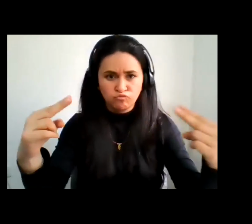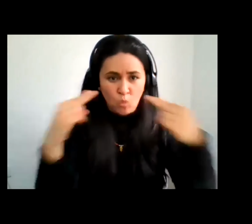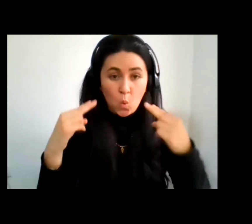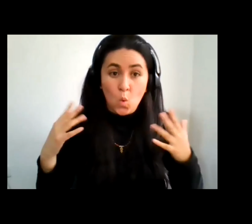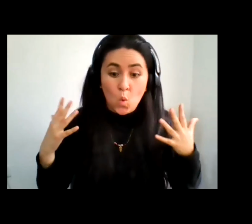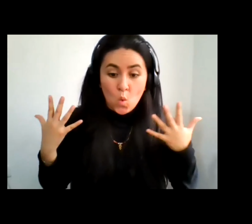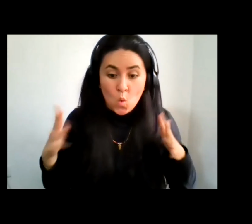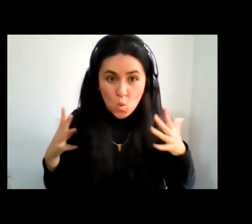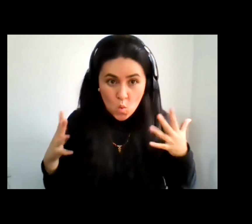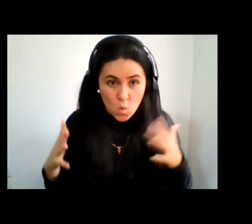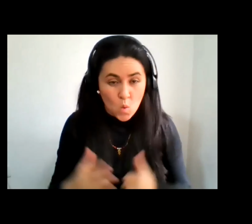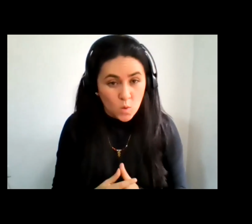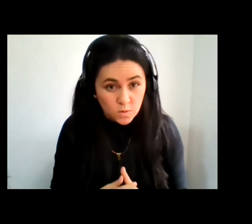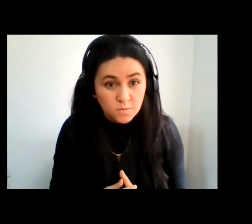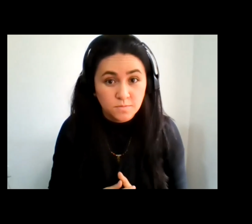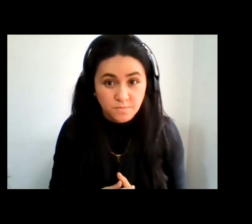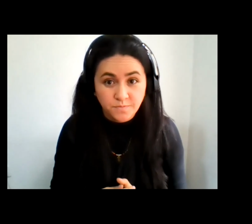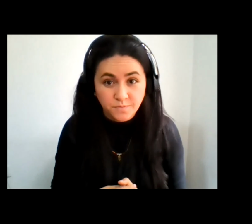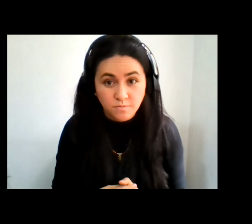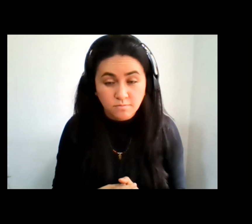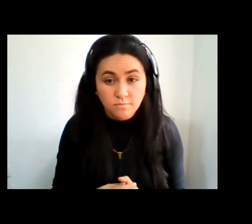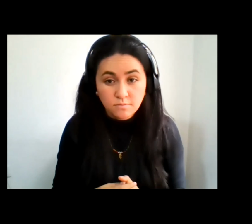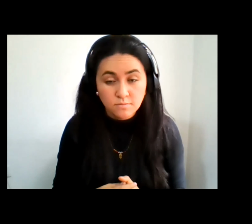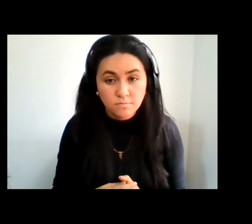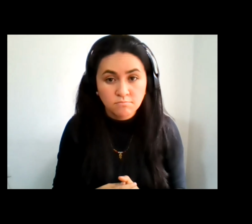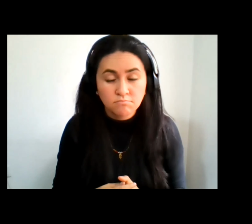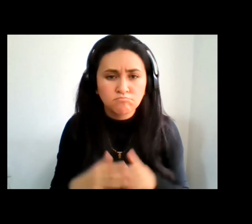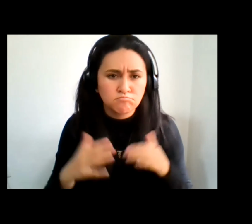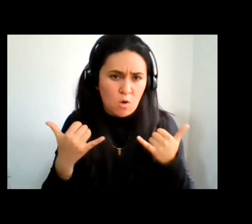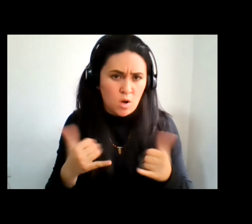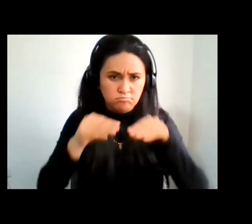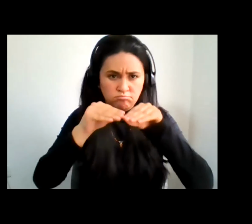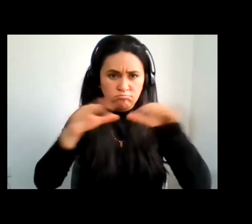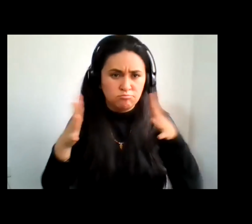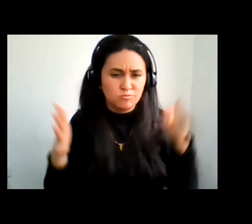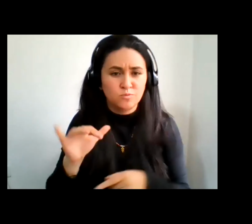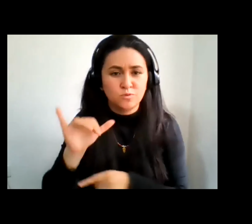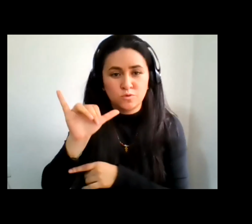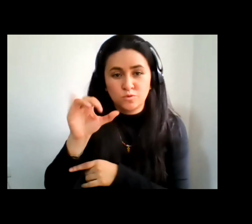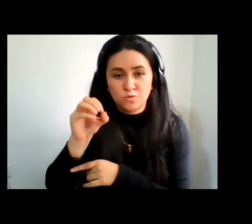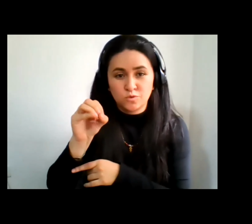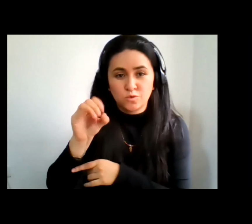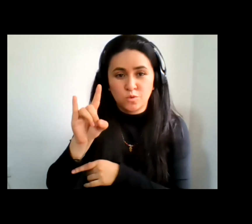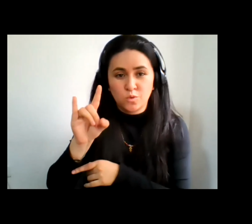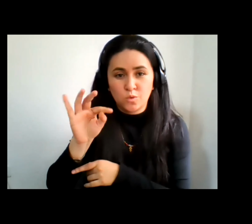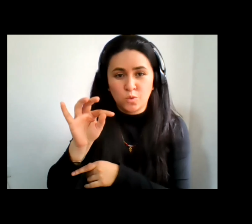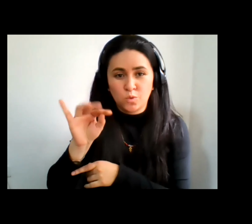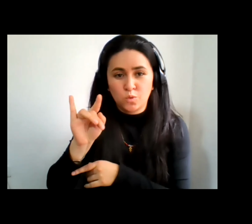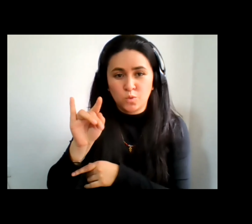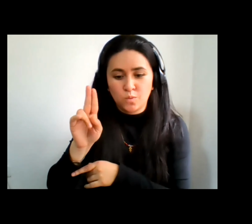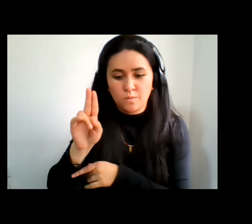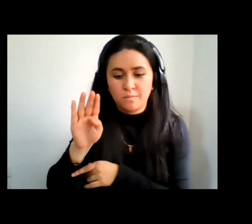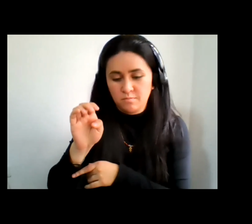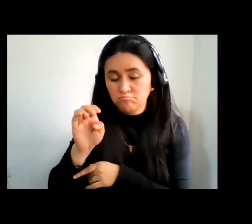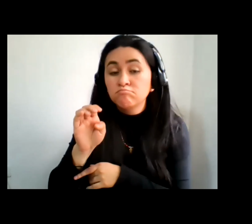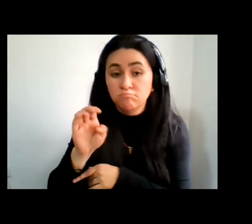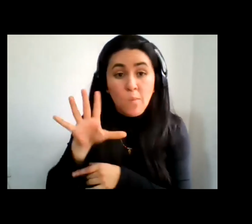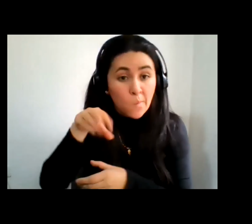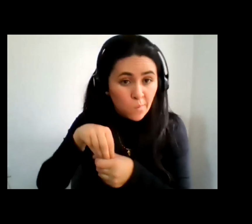will have the session on YouTube. It's also being streamed live on YouTube. We have some questions that we